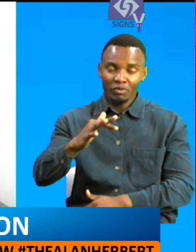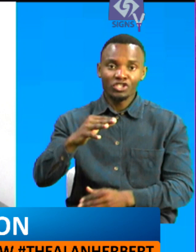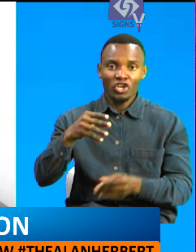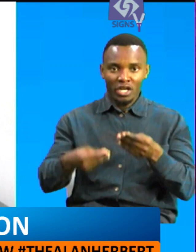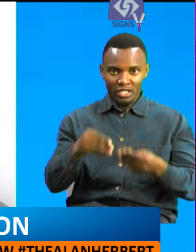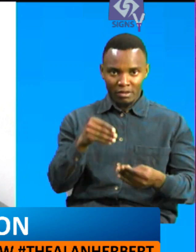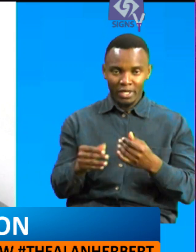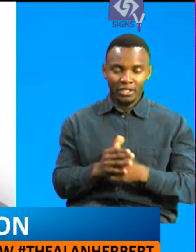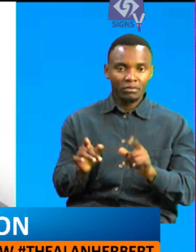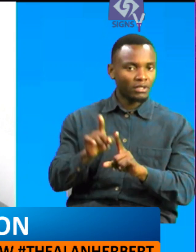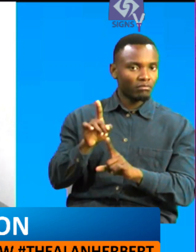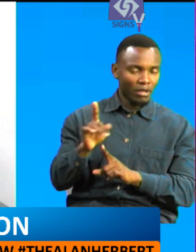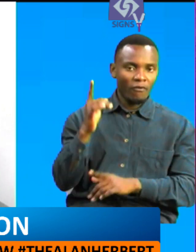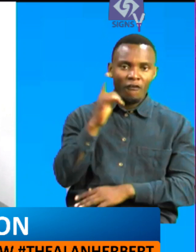us